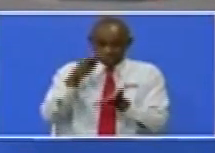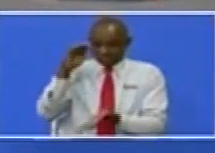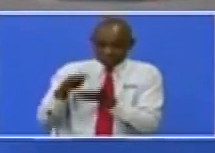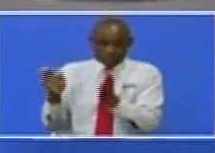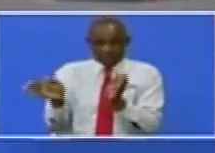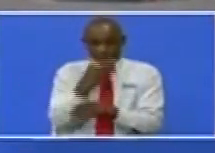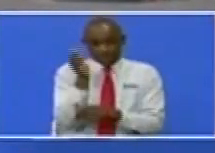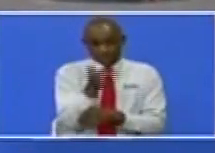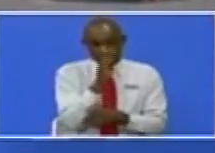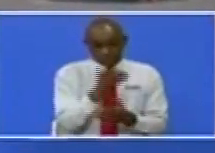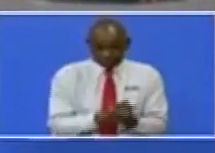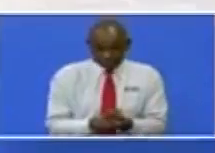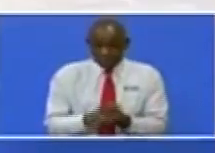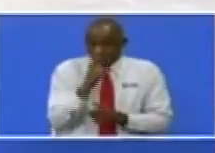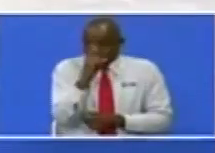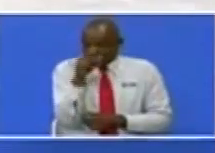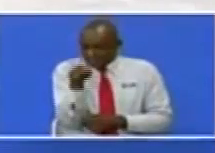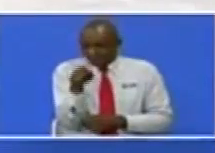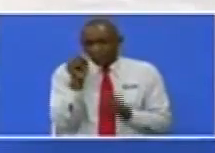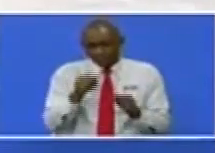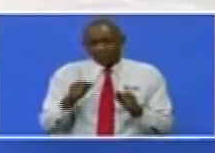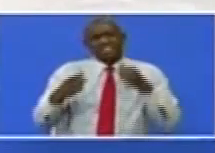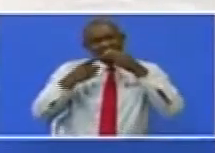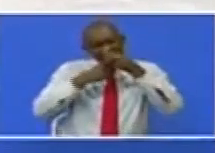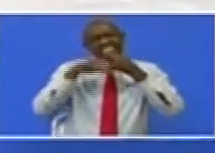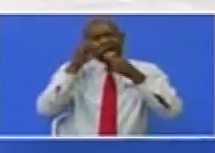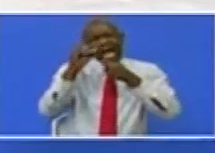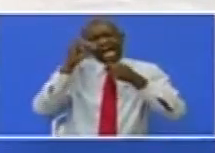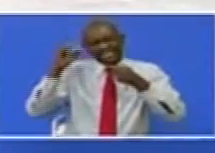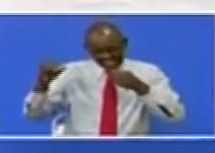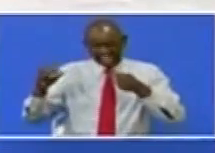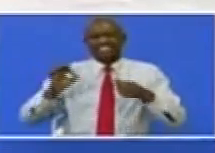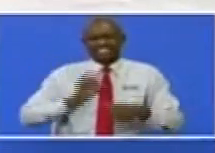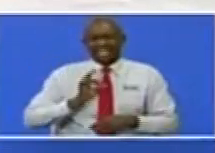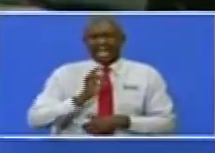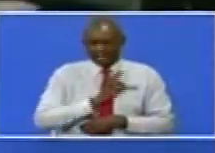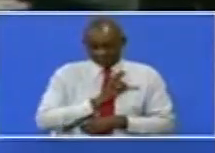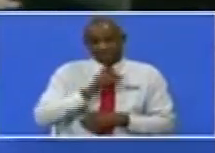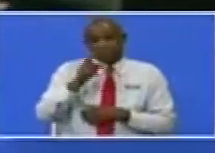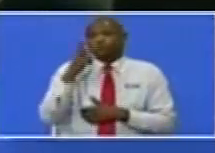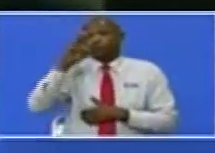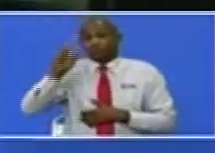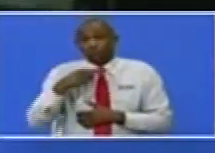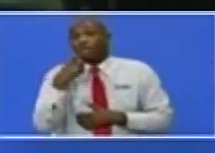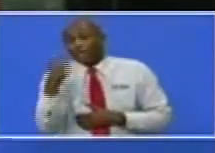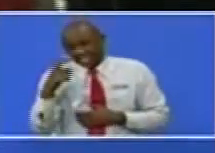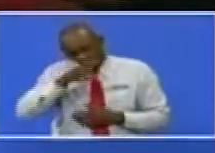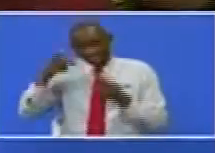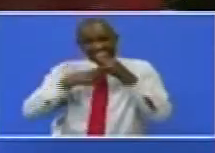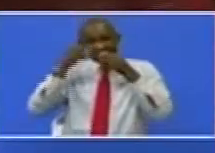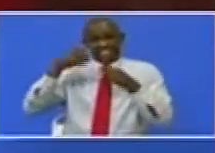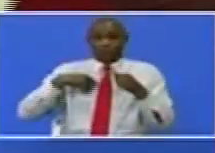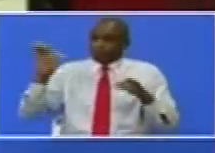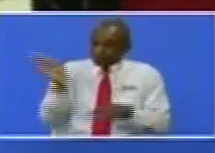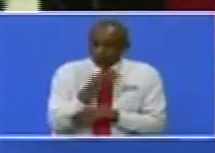staff headcount, one that would see 600 of its slightly over 4,100 staff rendered redundant